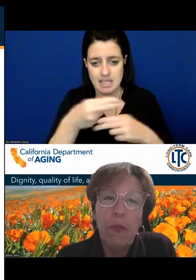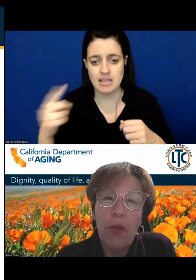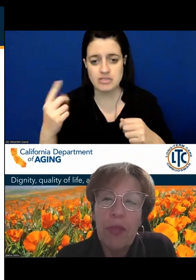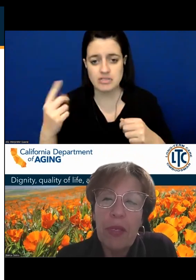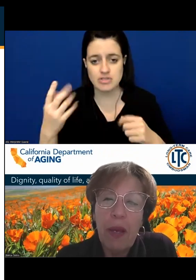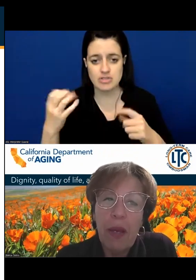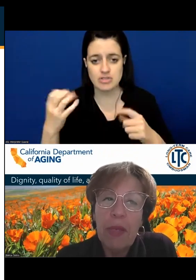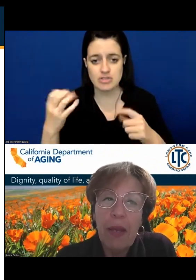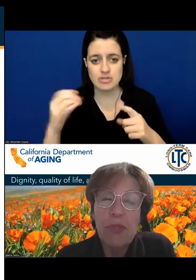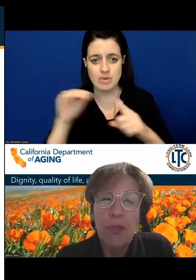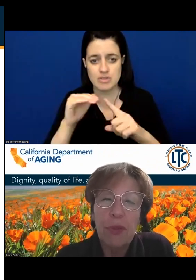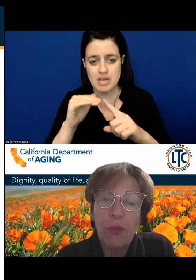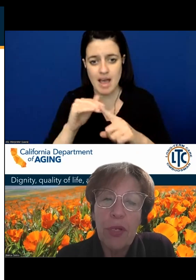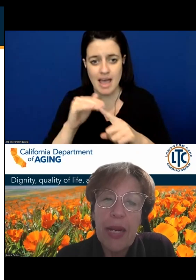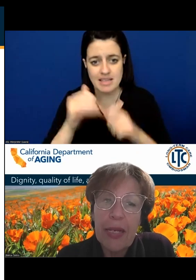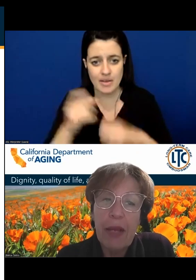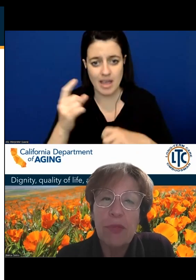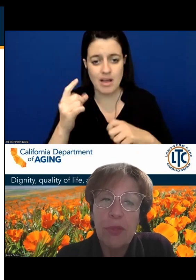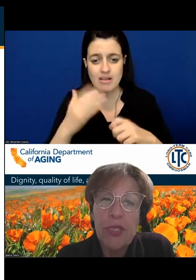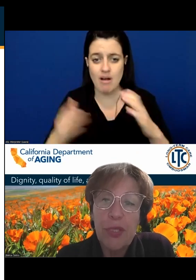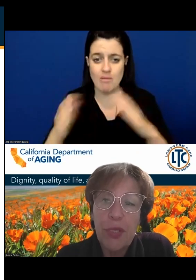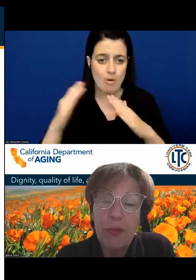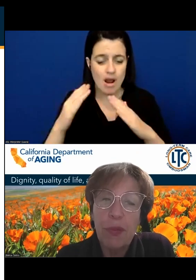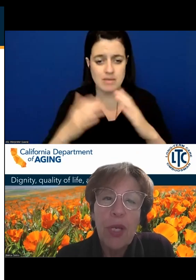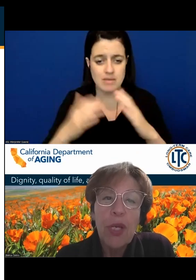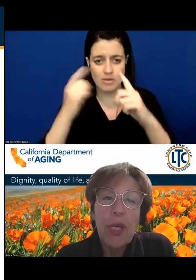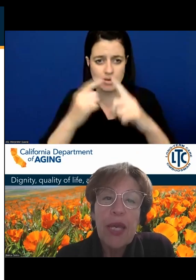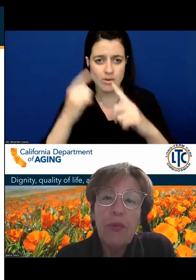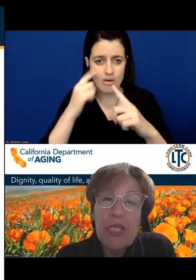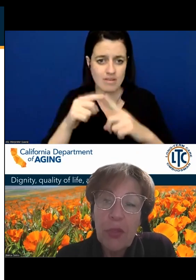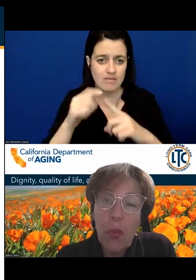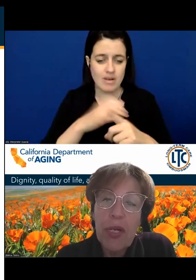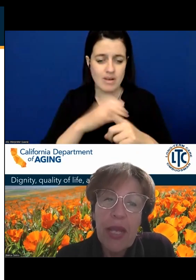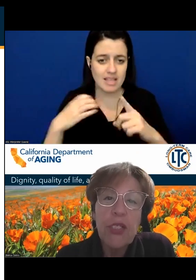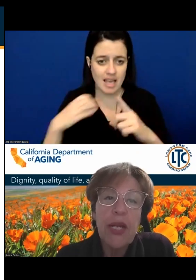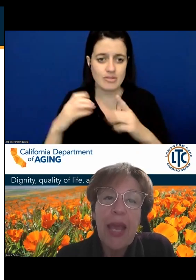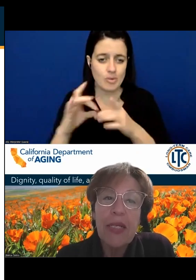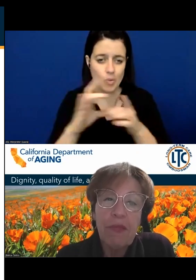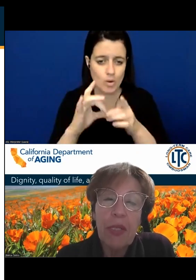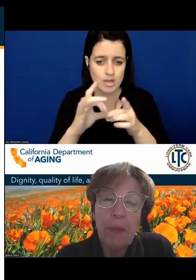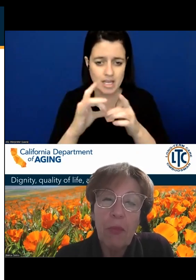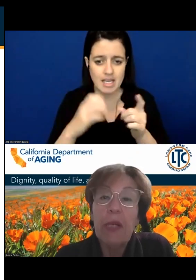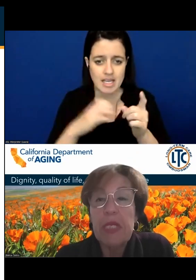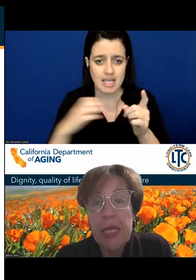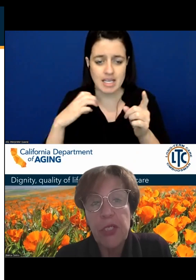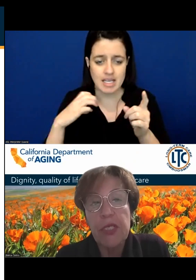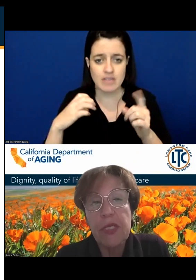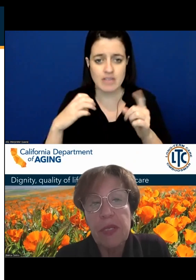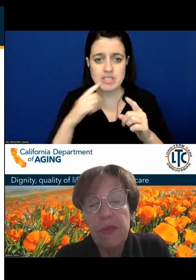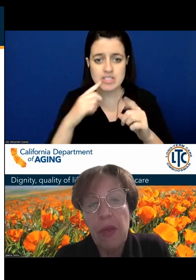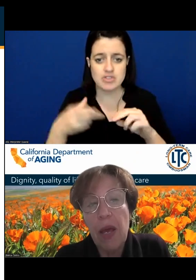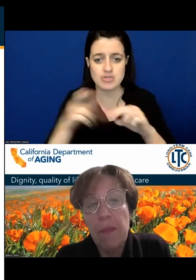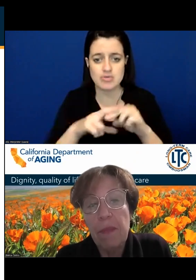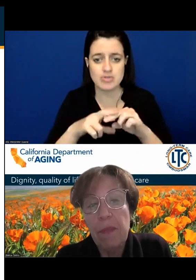for the coordinating council is to increase the coordination and develop